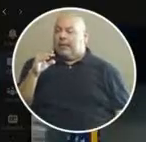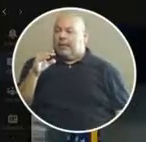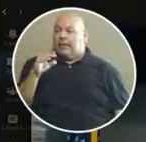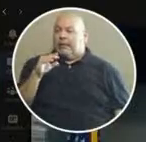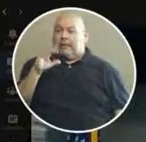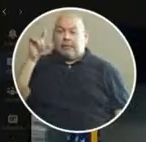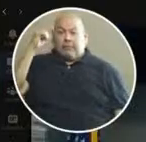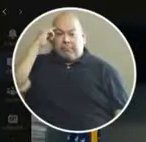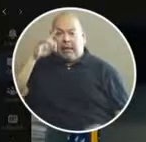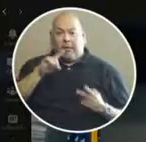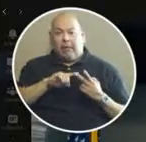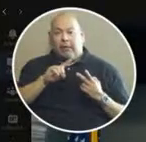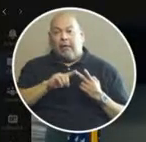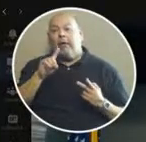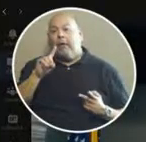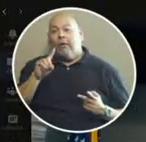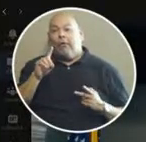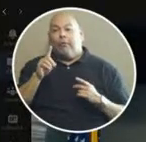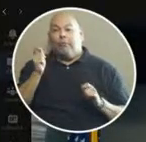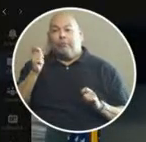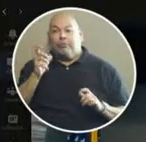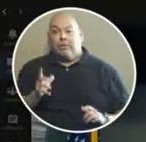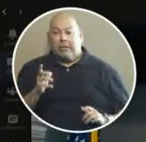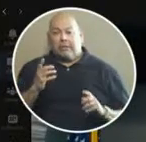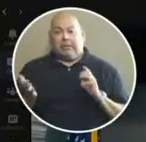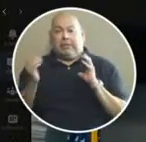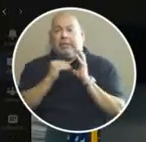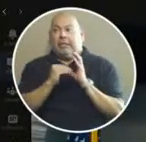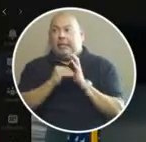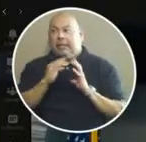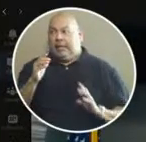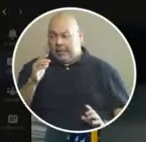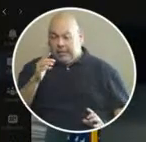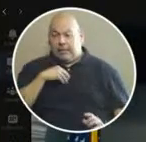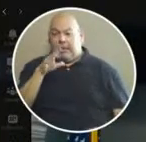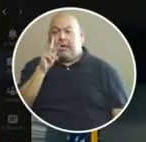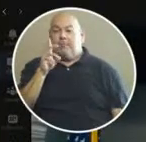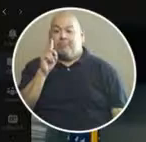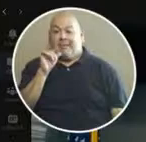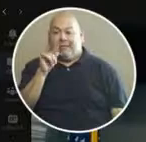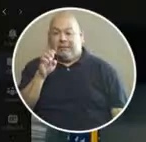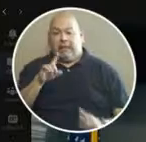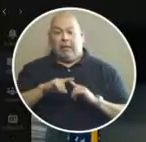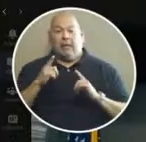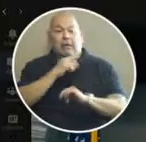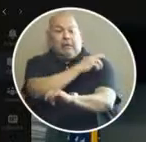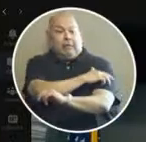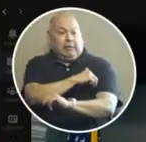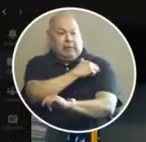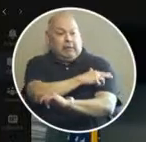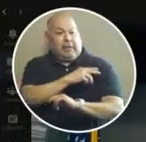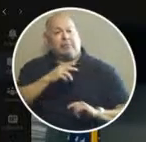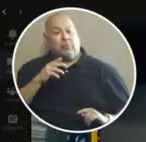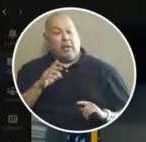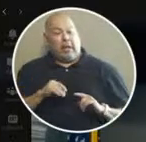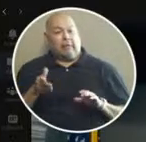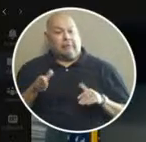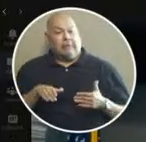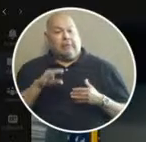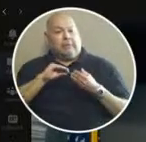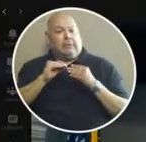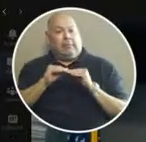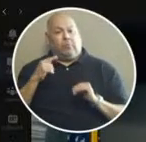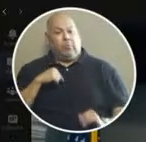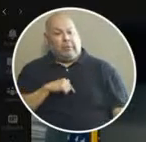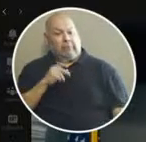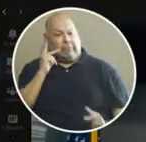Margot. And as we've been giving updates on the cases and hospitalizations and death rates, we